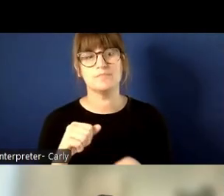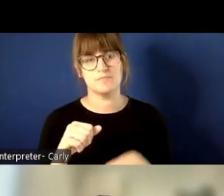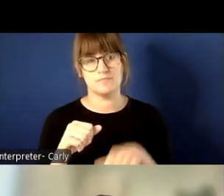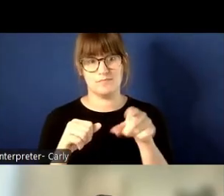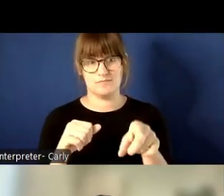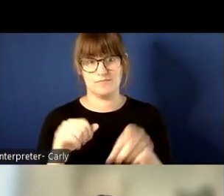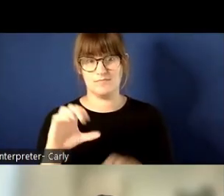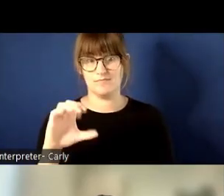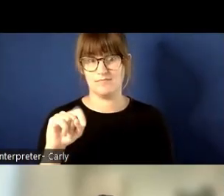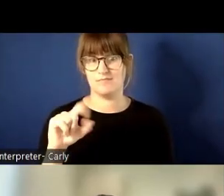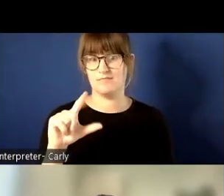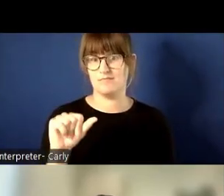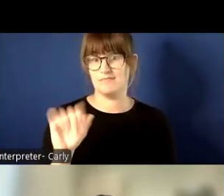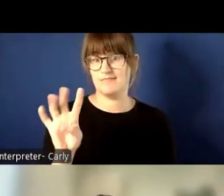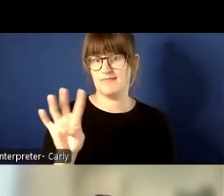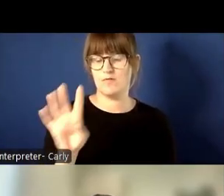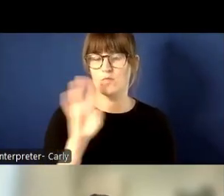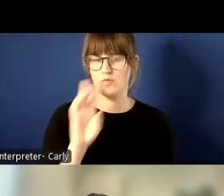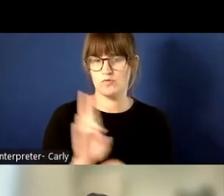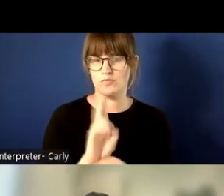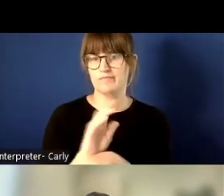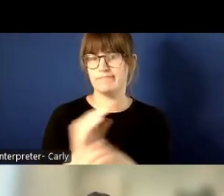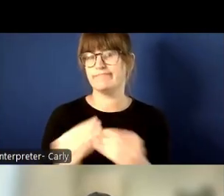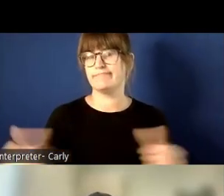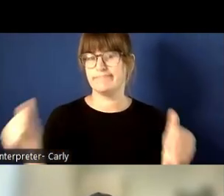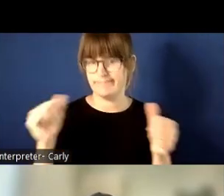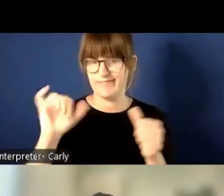cells excited again to fight off this melanoma.